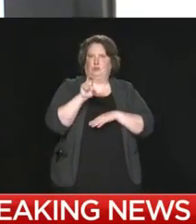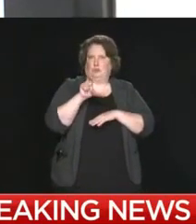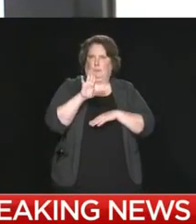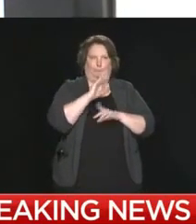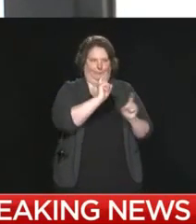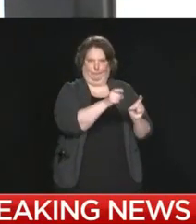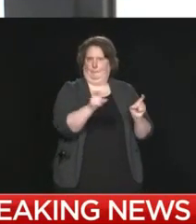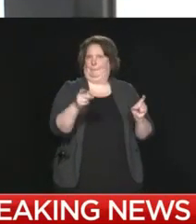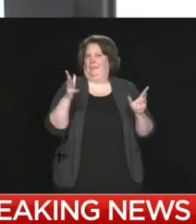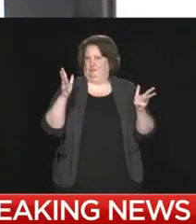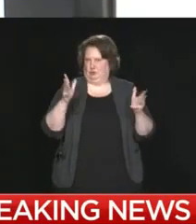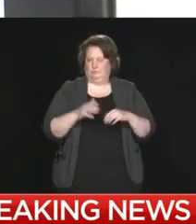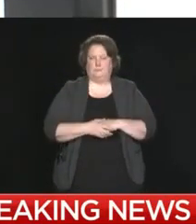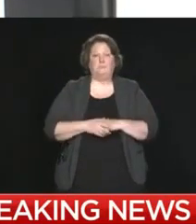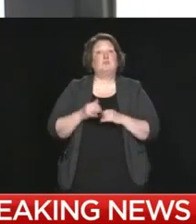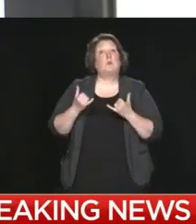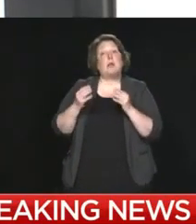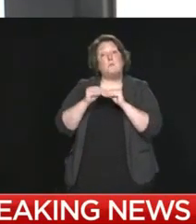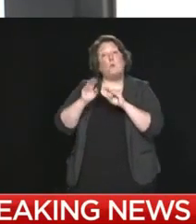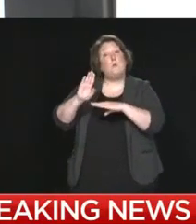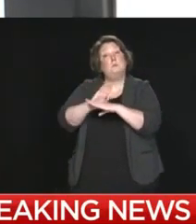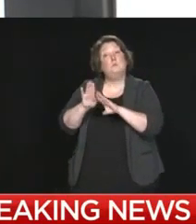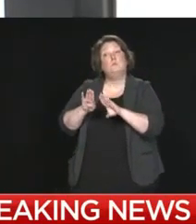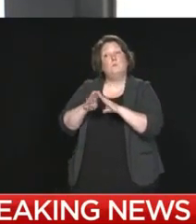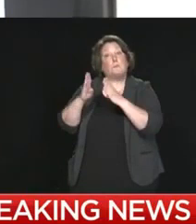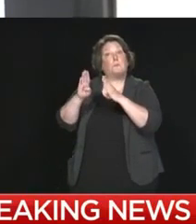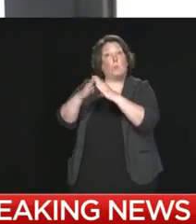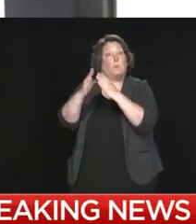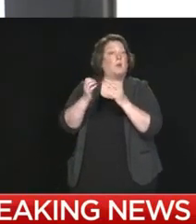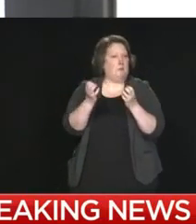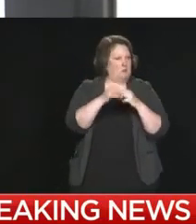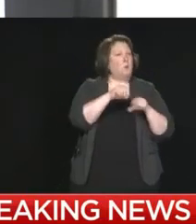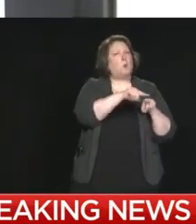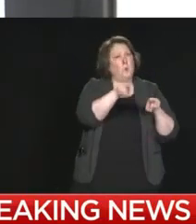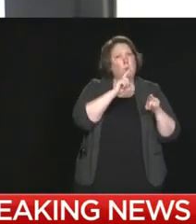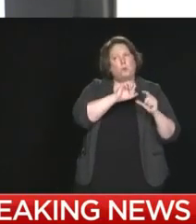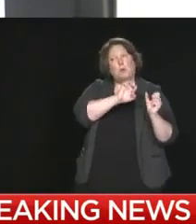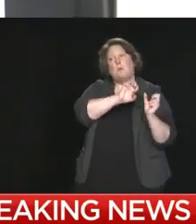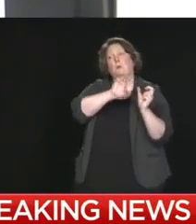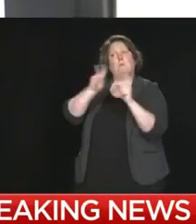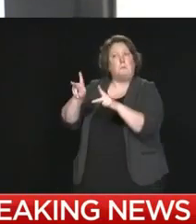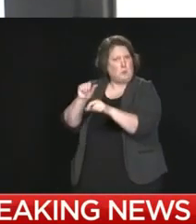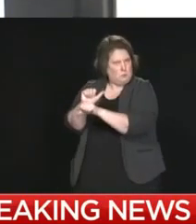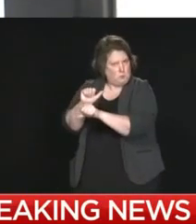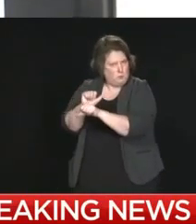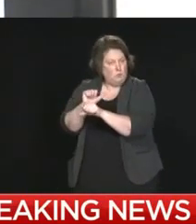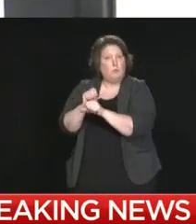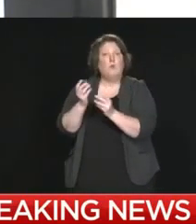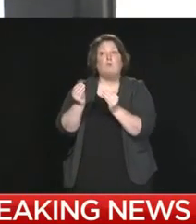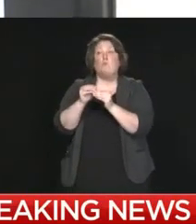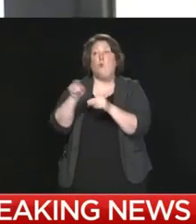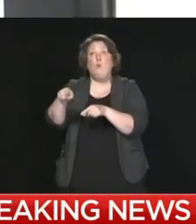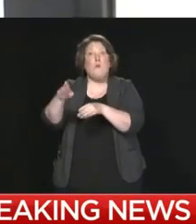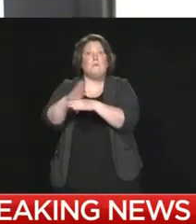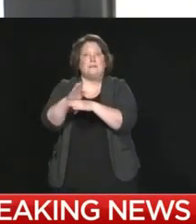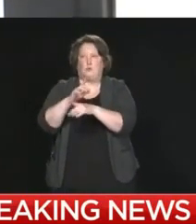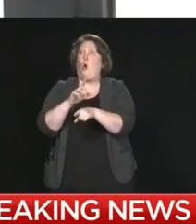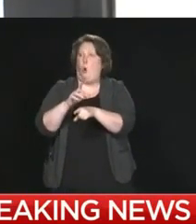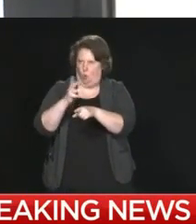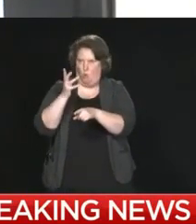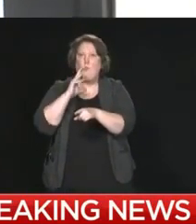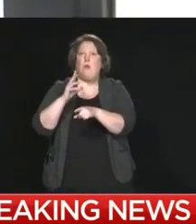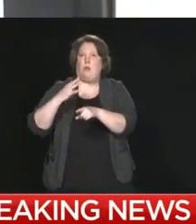the economy starts to reopen, there will be more and more people going back to work. More and more companies will choose to take the wage